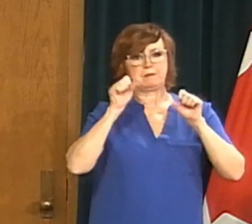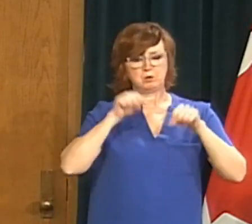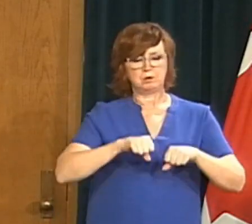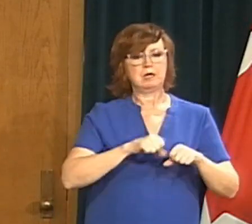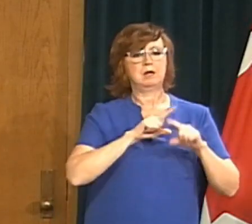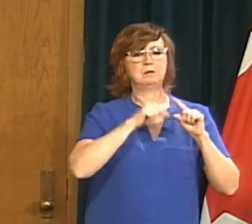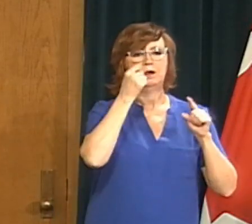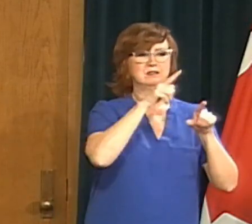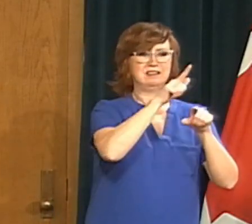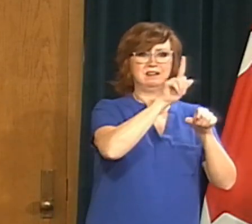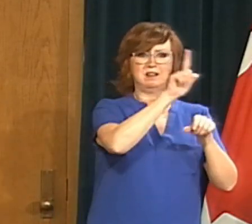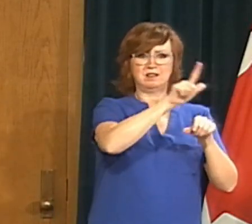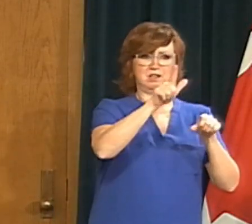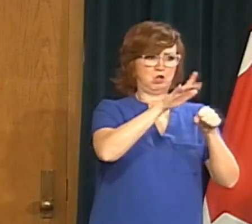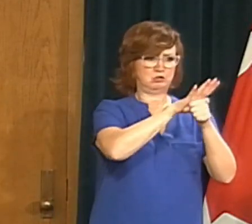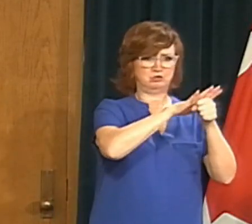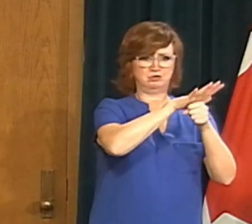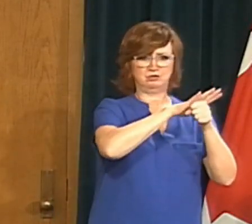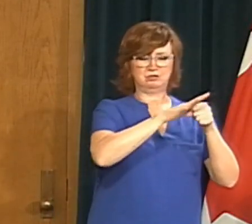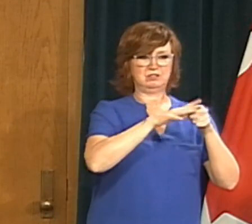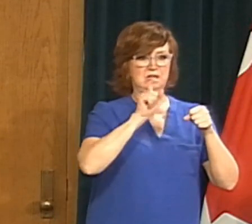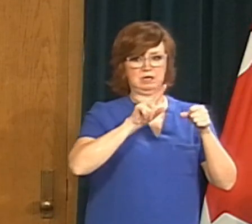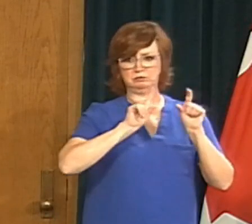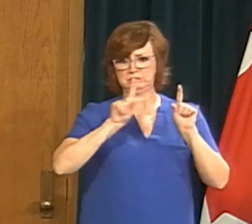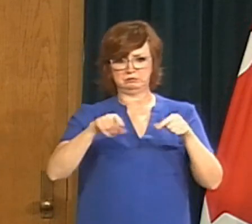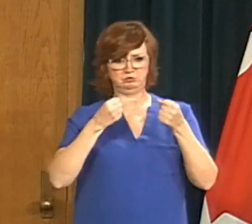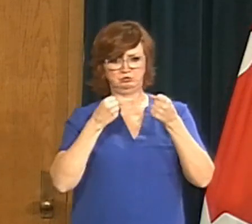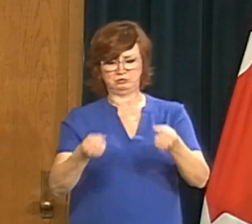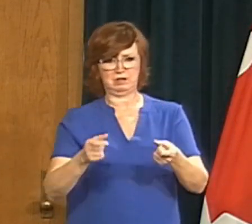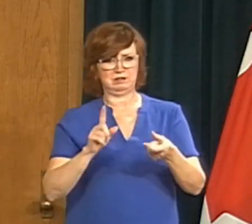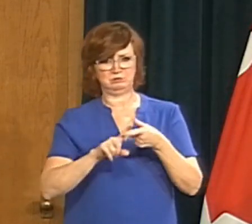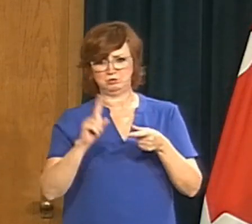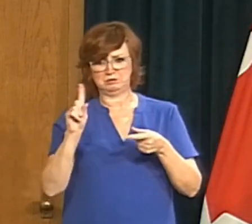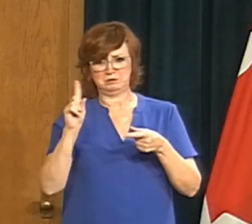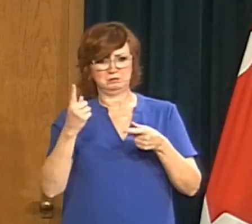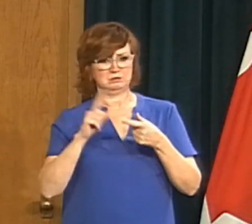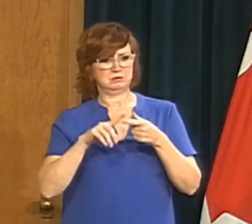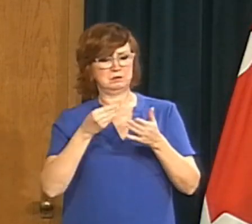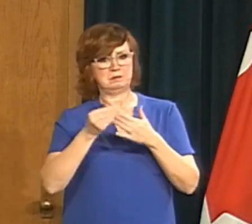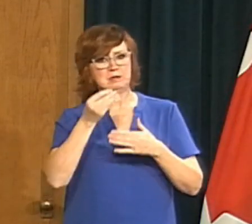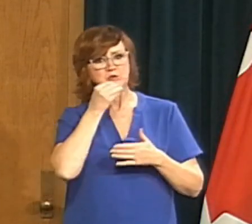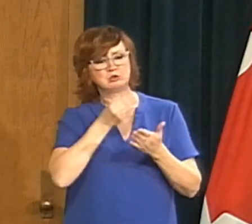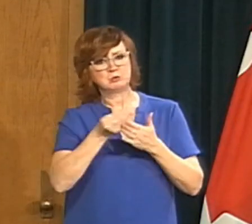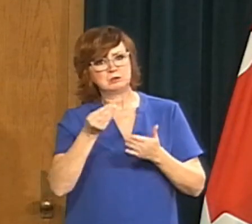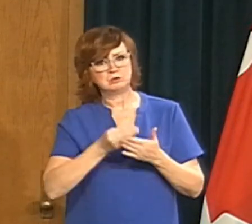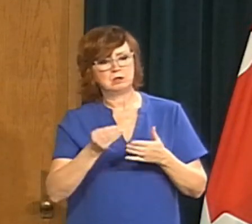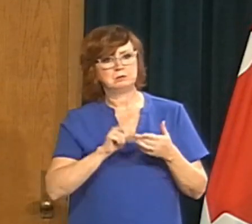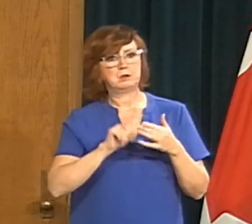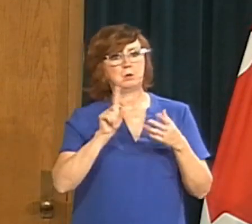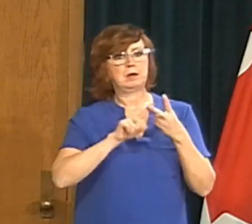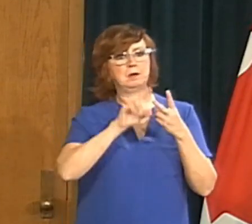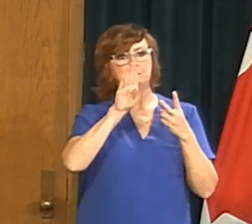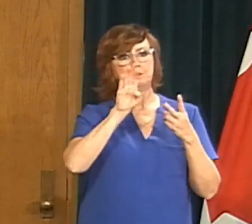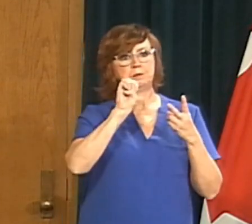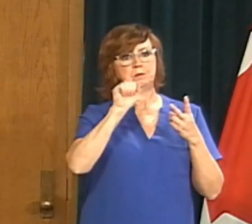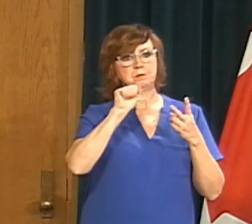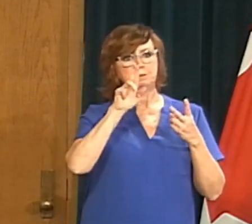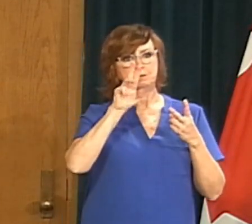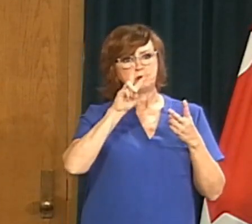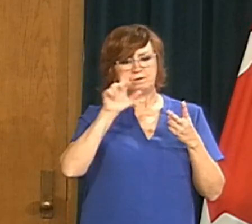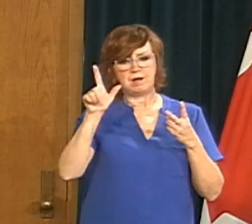There's almost a requirement for a lot of residents to come south to get groceries, whether it's to Beauval or some point farther